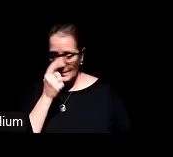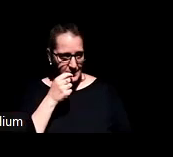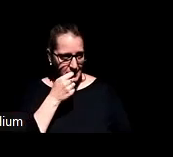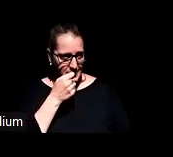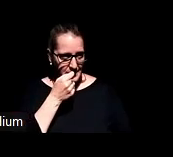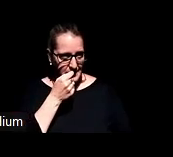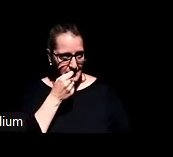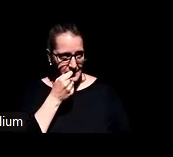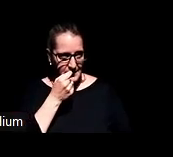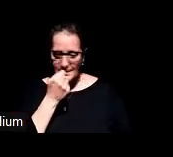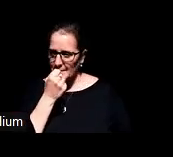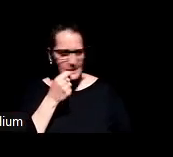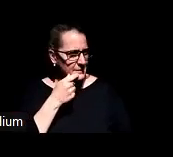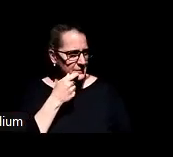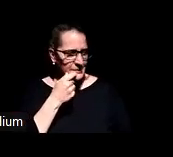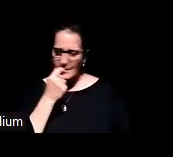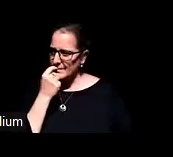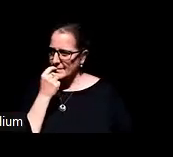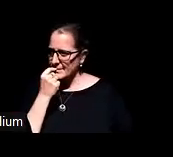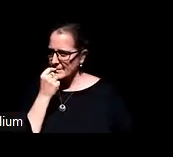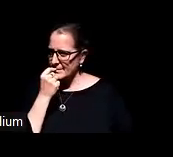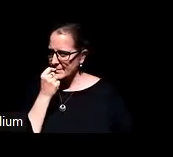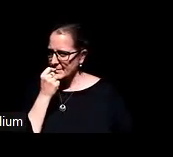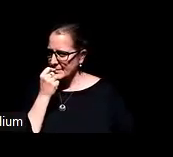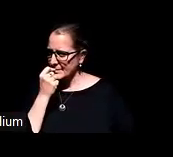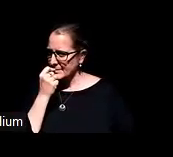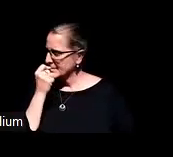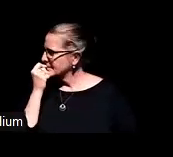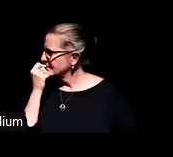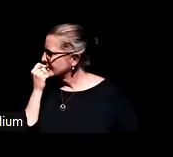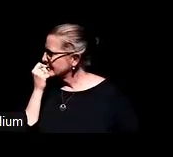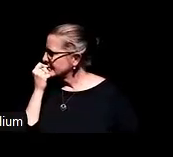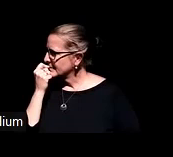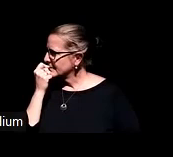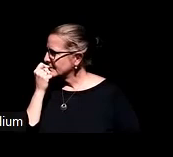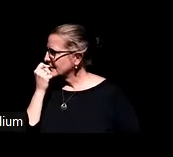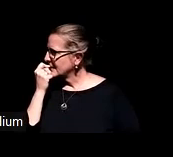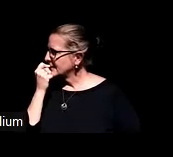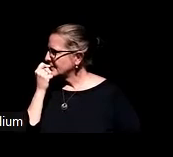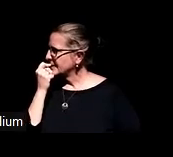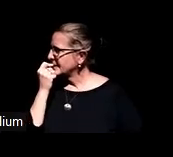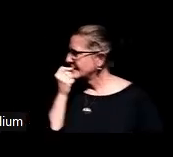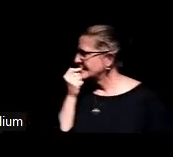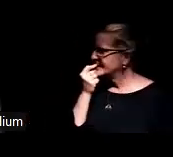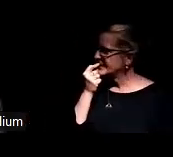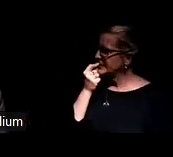and fuel to electric motors at all?